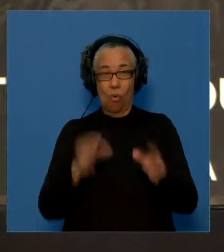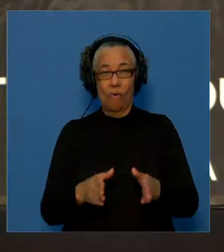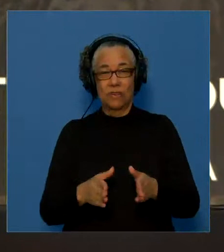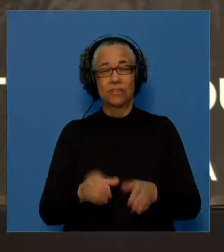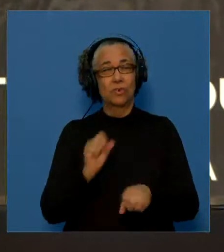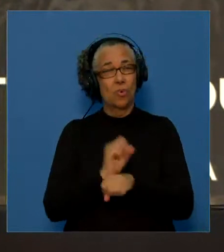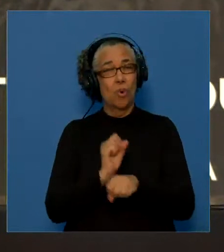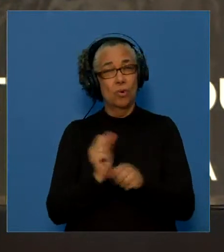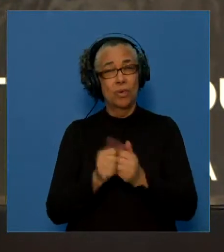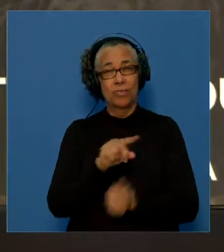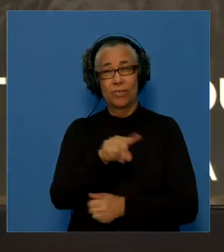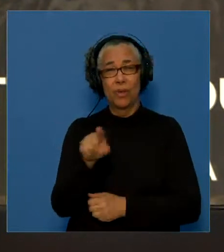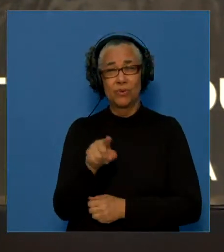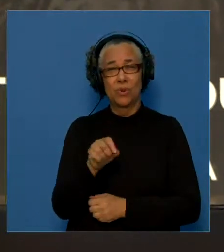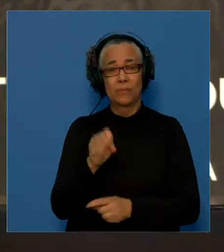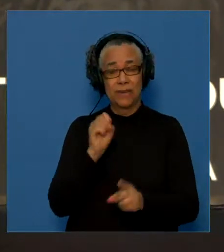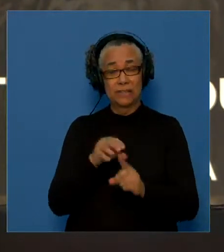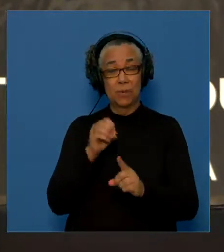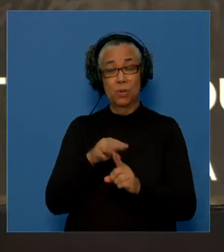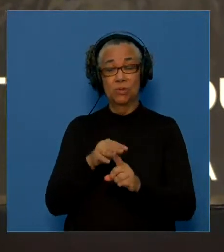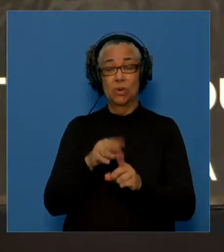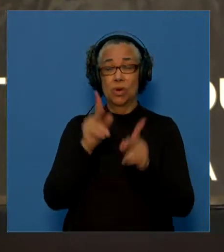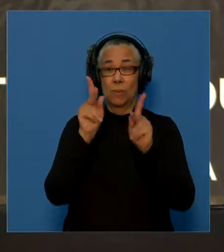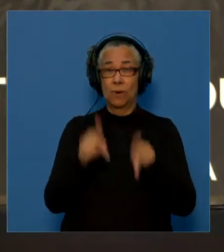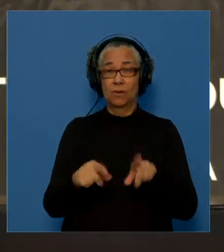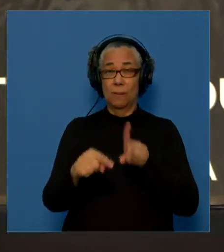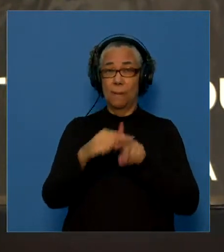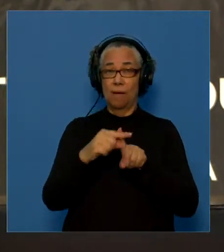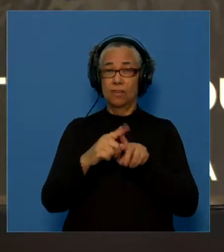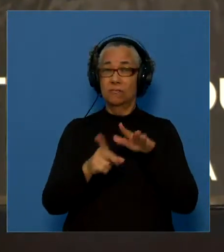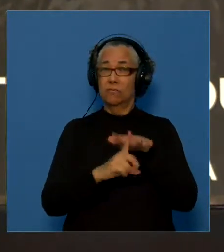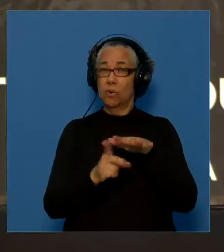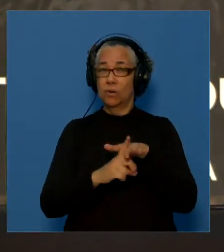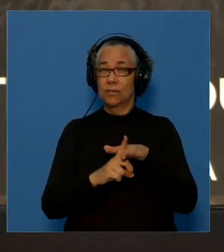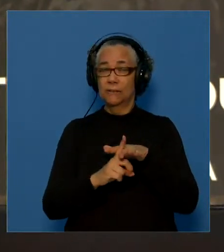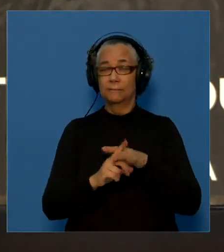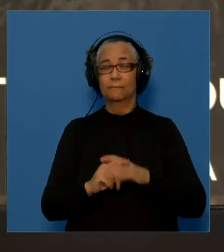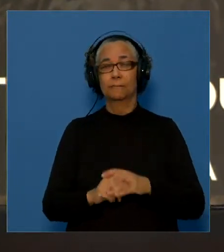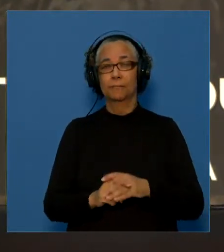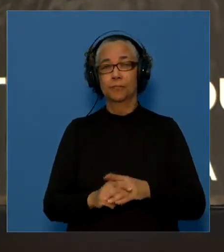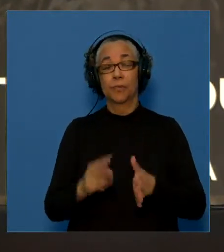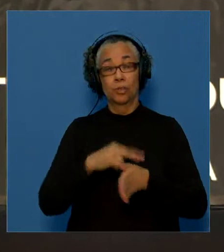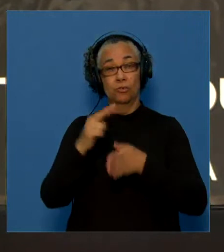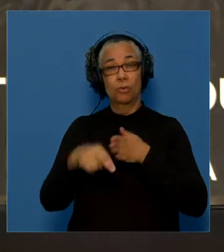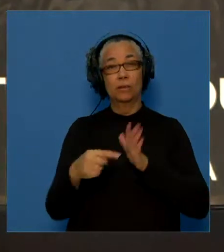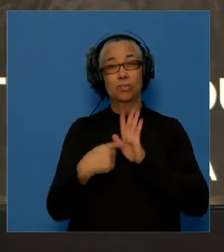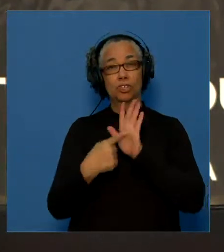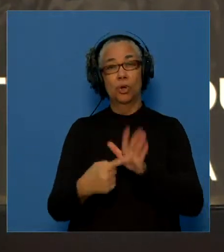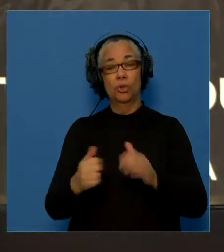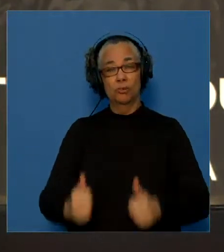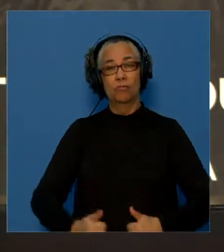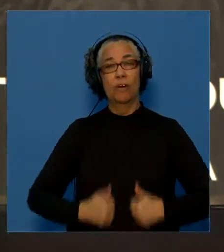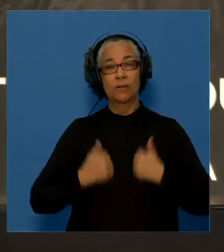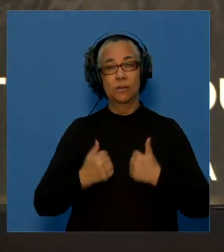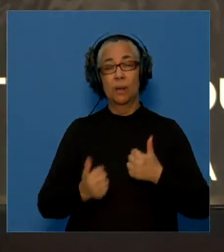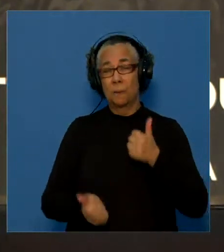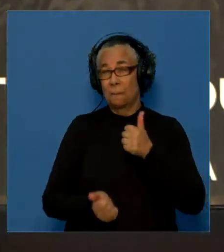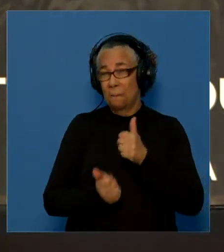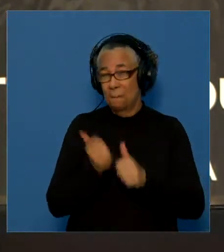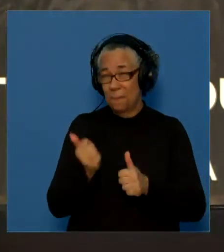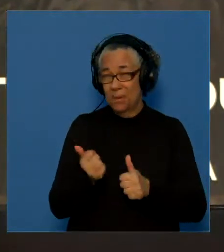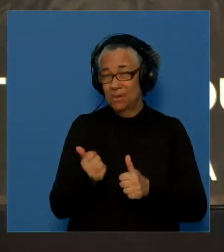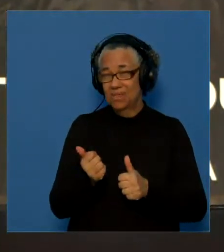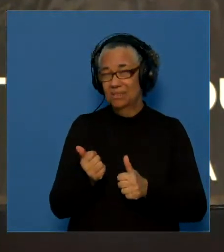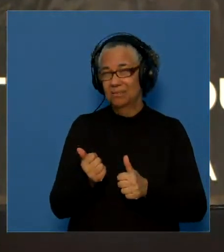exposed to someone who tested positive to the coronavirus. The results show that residents are the vast majority of confirmed cases and